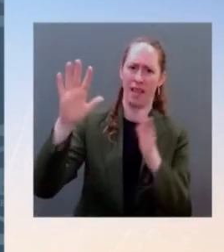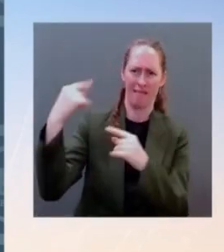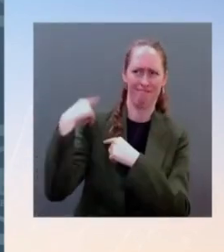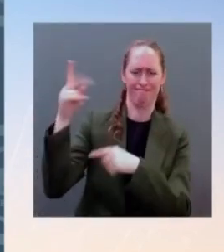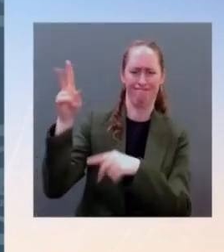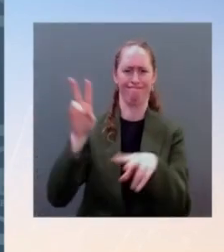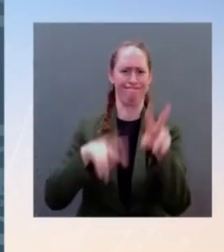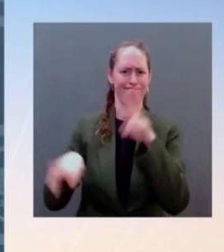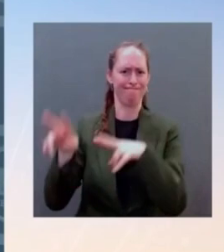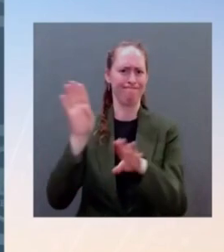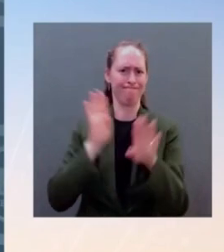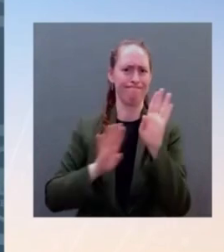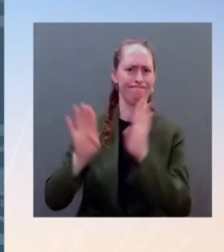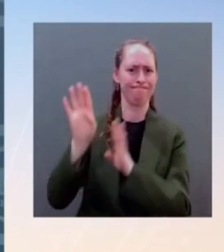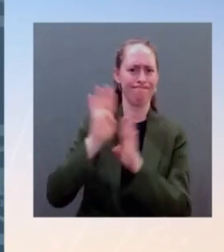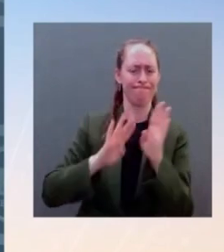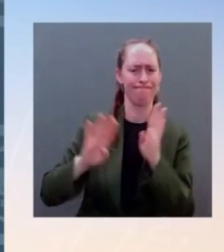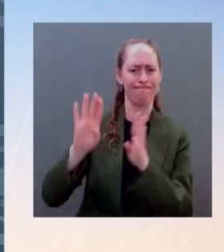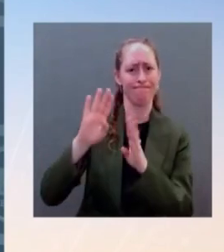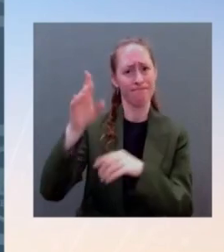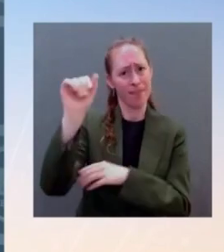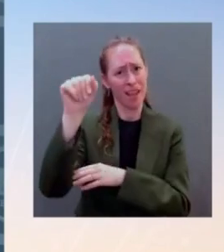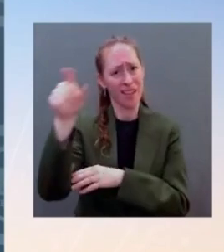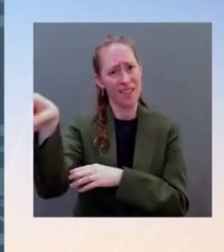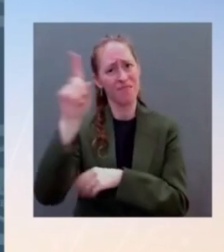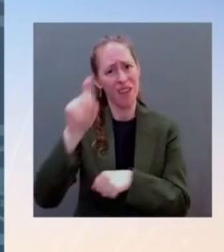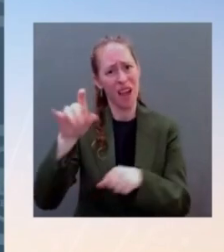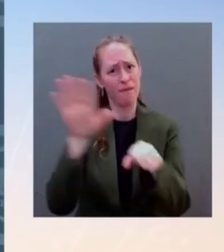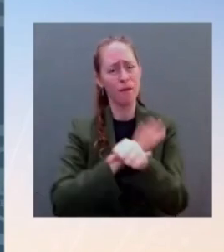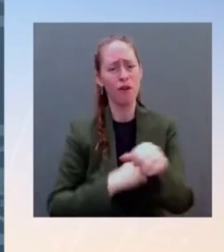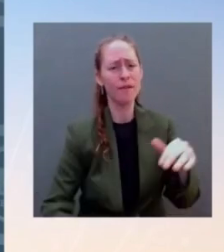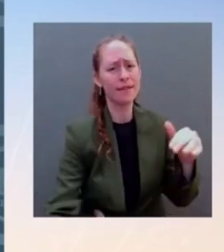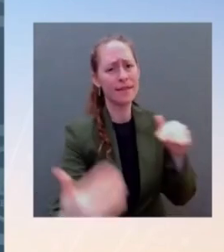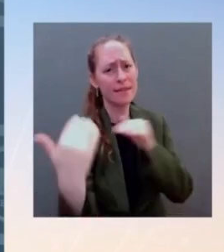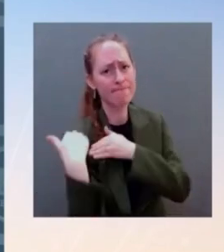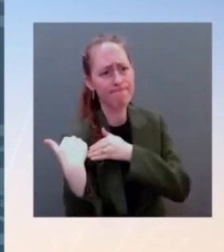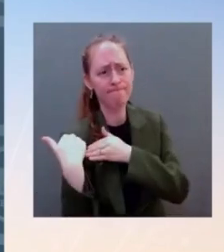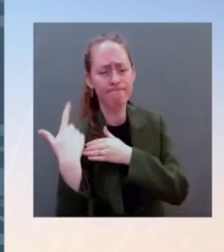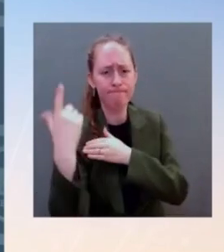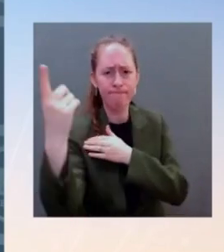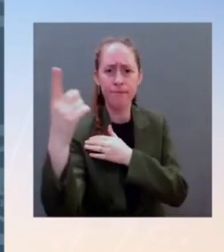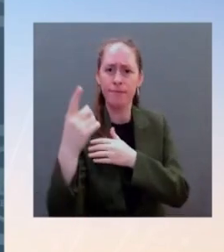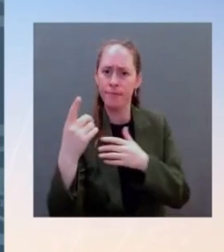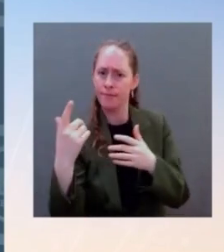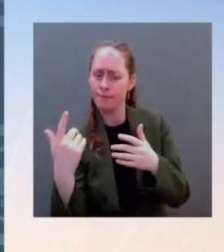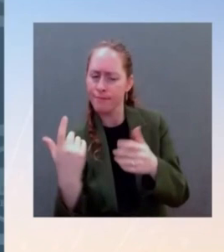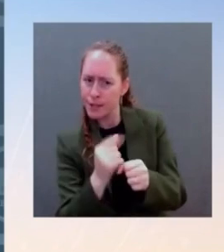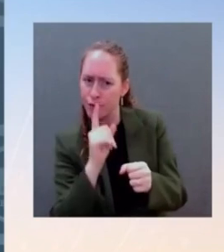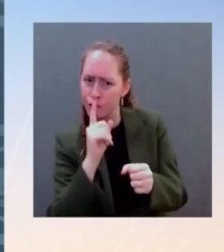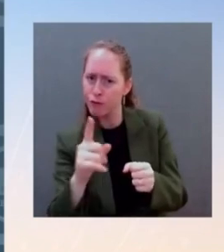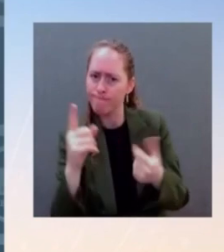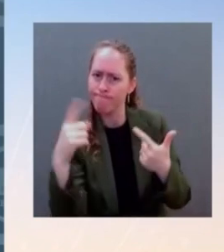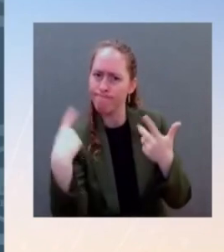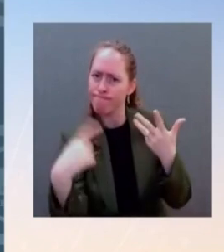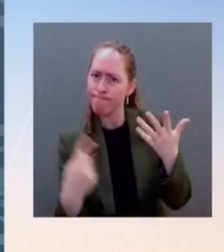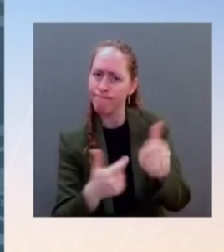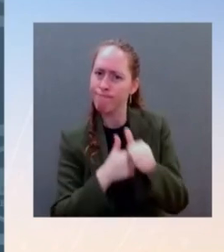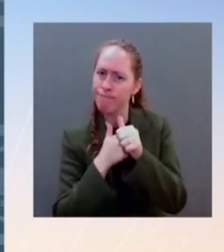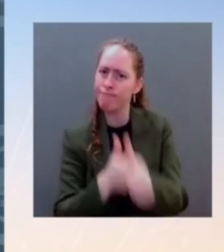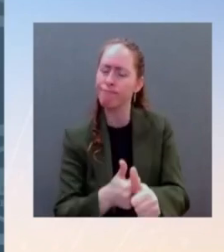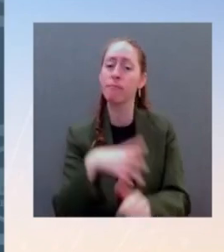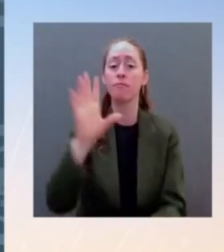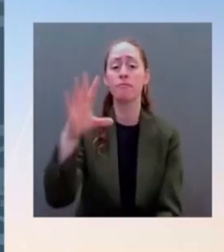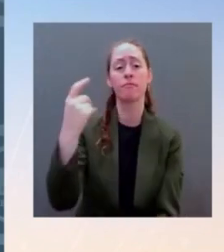he's been a strong supporter of fundamental reforms to achieve that goal including reforms to section 230 enacting Anti-Trust